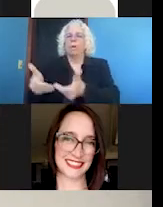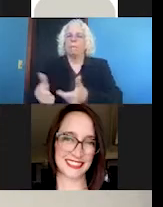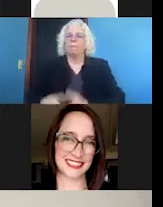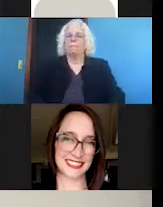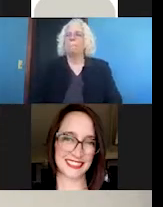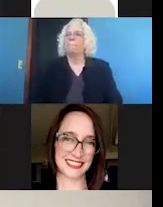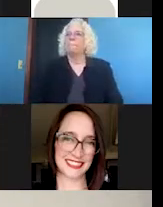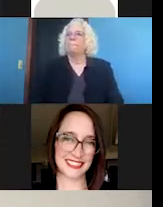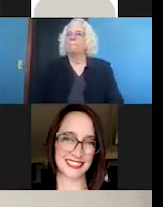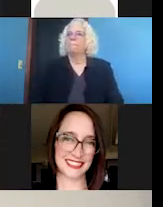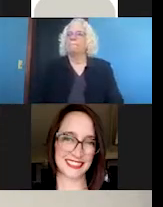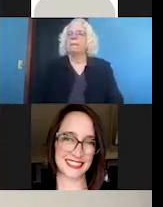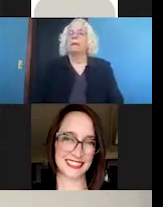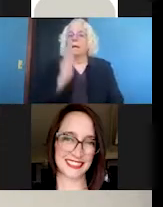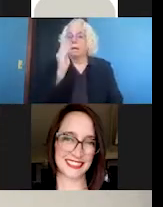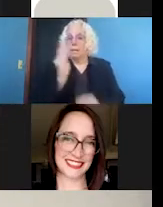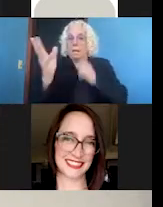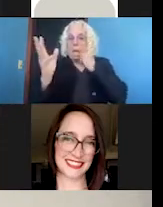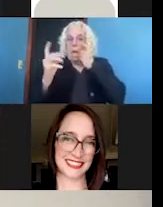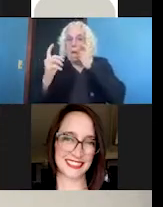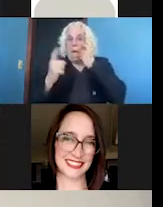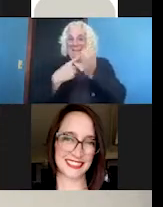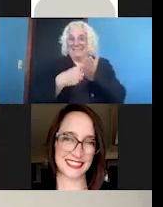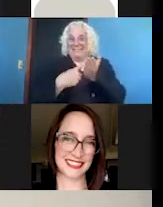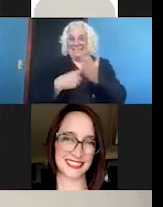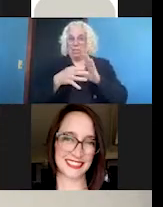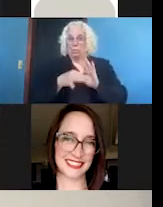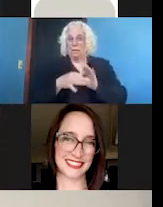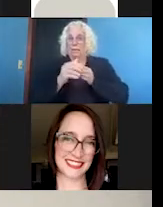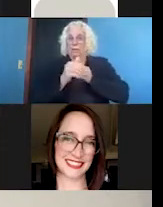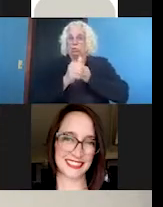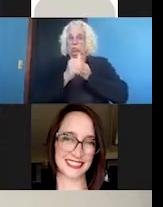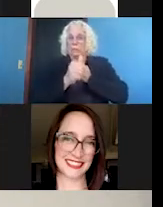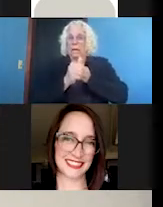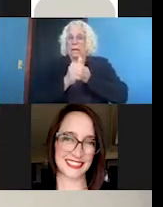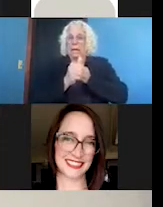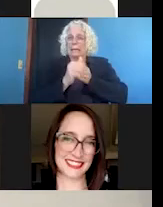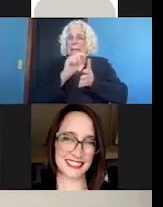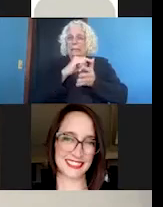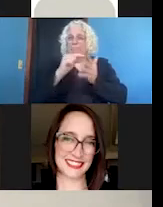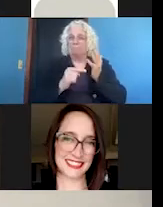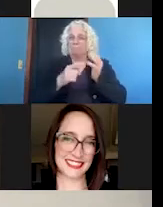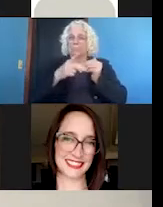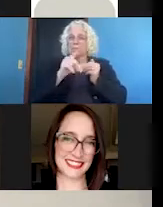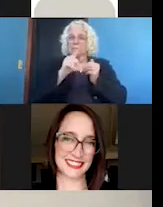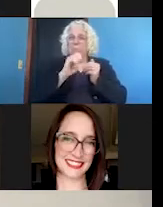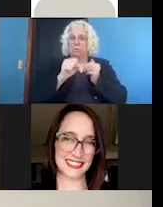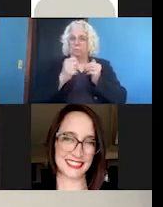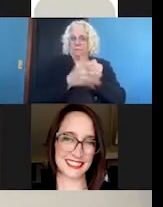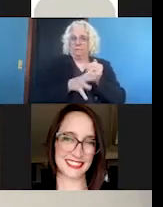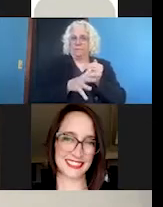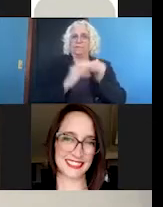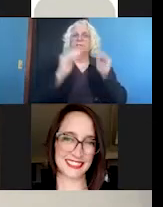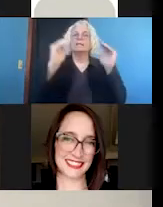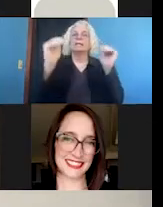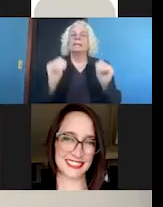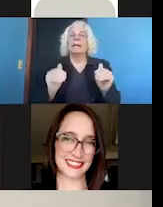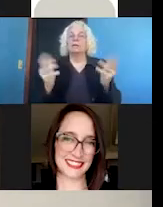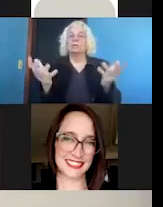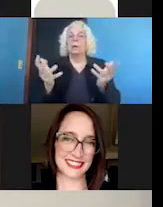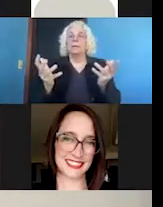We just finished the discussion on guiding principles. So we're going to dive now into